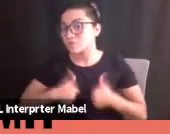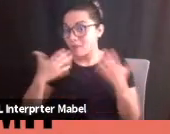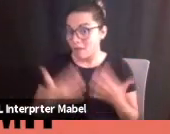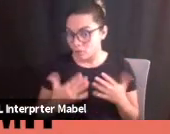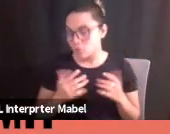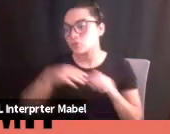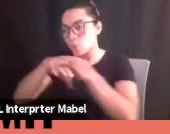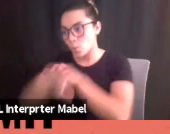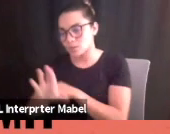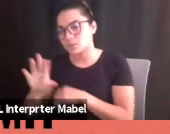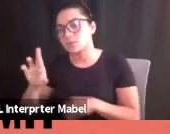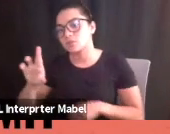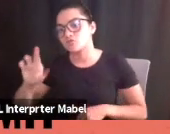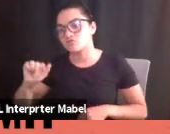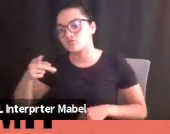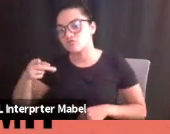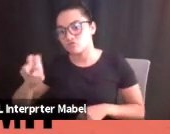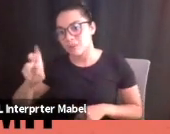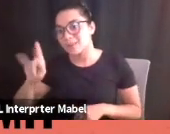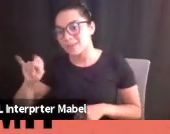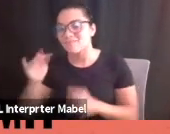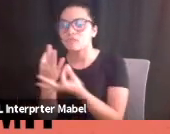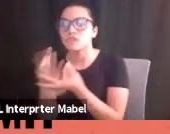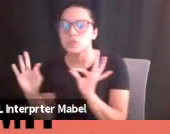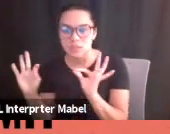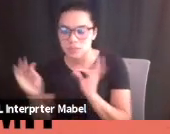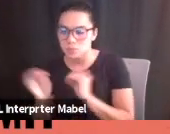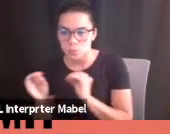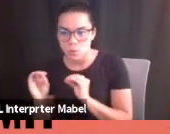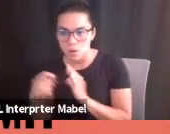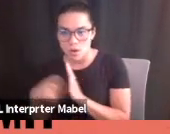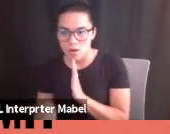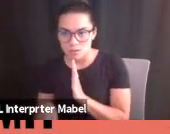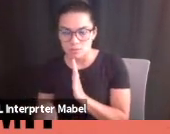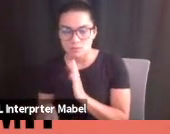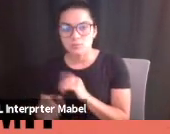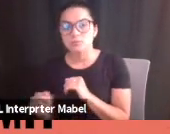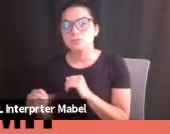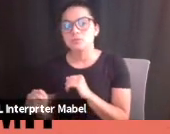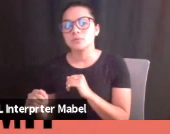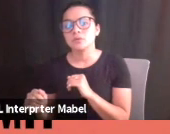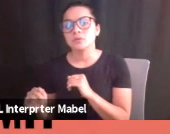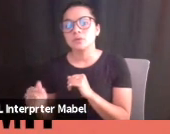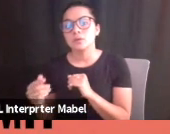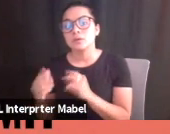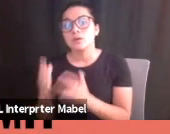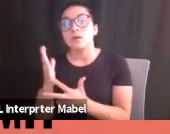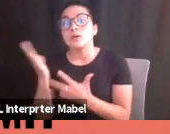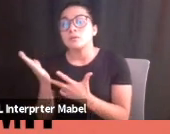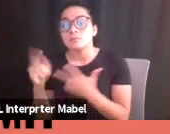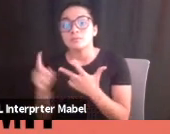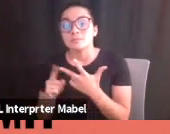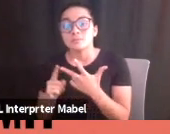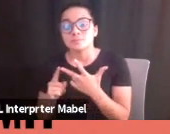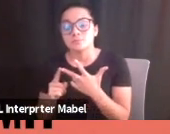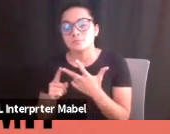They will not get charged for their rape kit. A major one is simply being